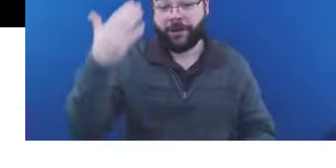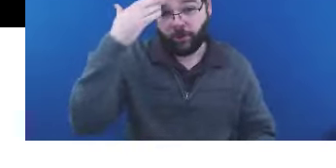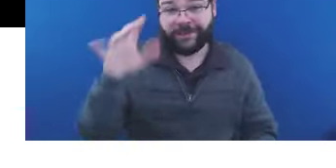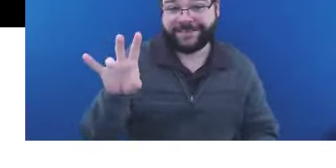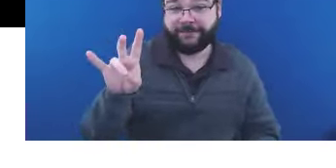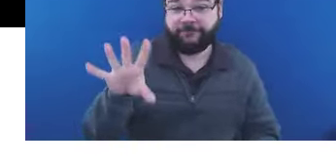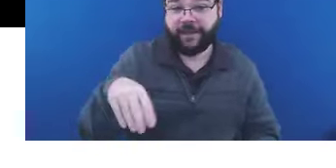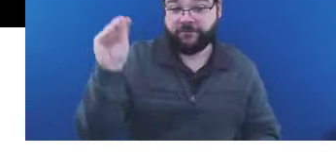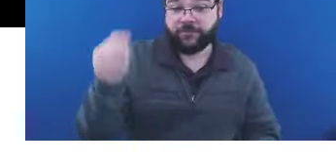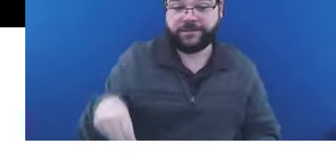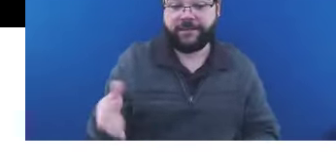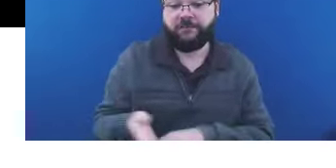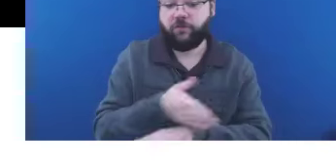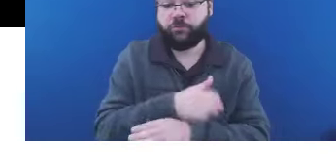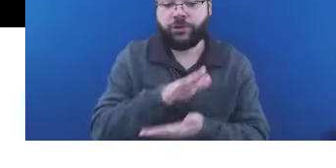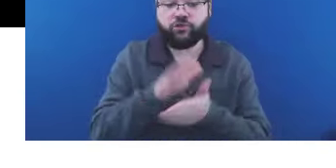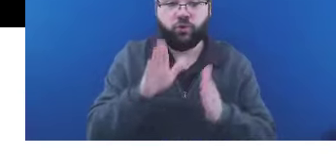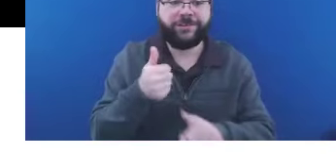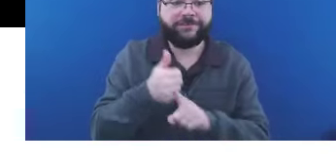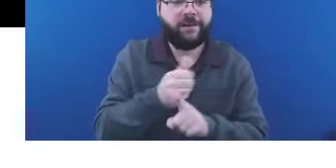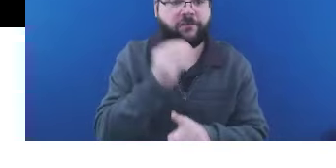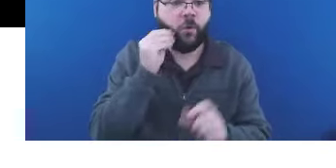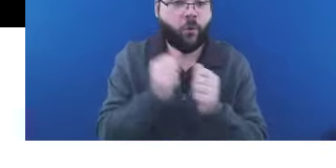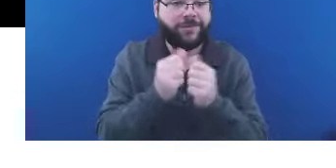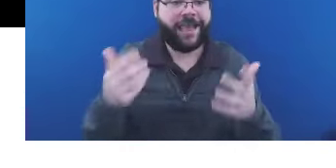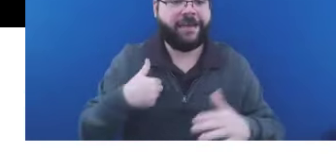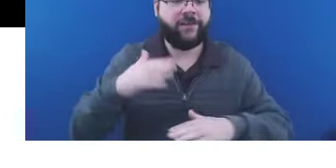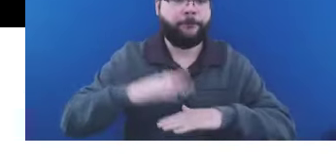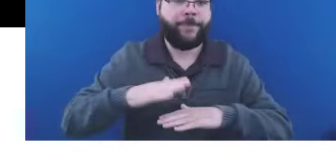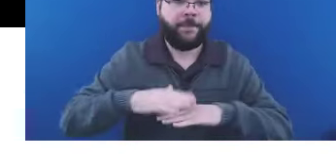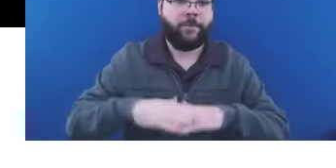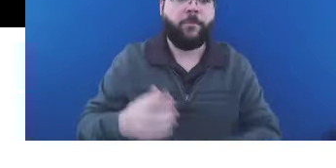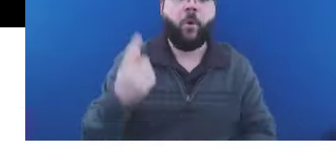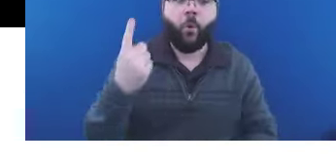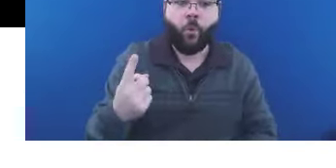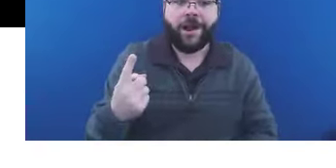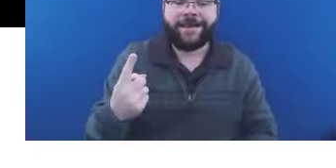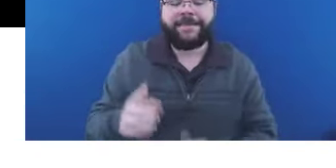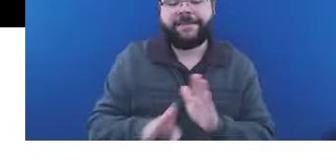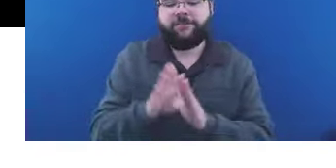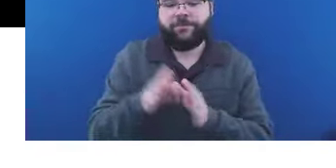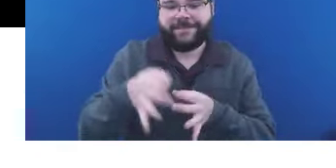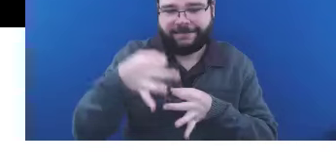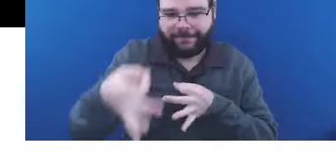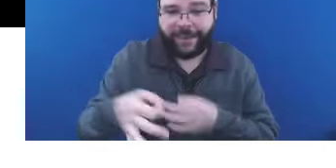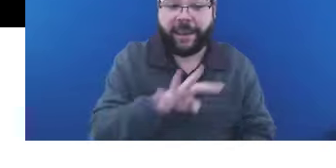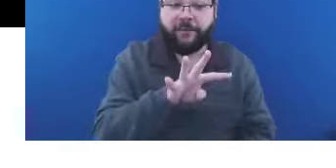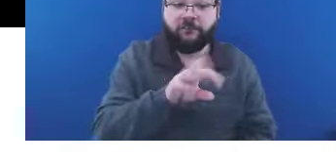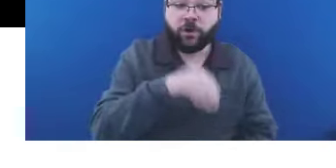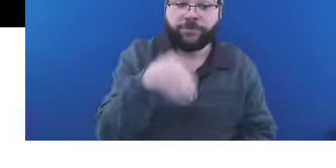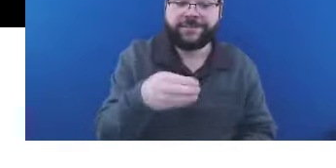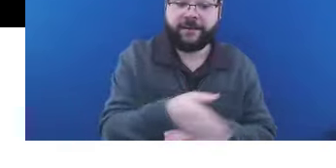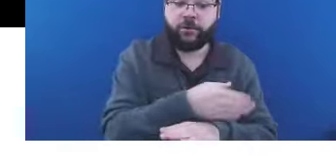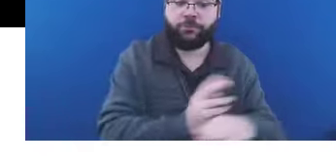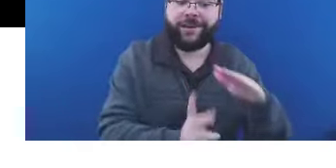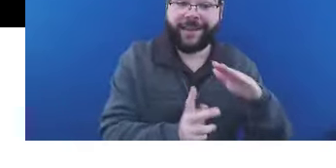75% of preschoolers who are homeless have at least one major developmental delay, and 40% of preschoolers have